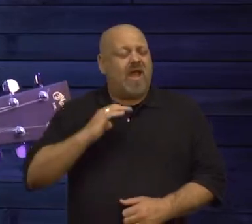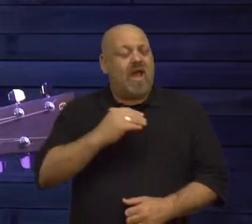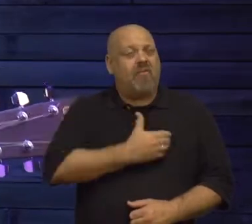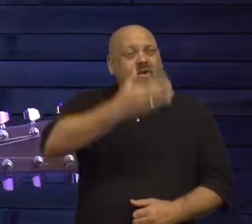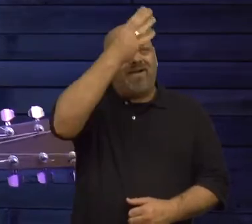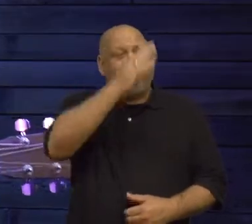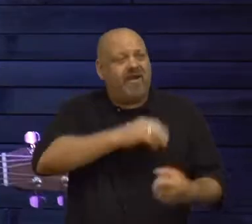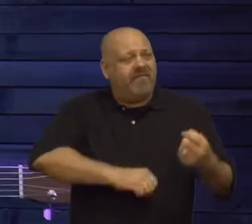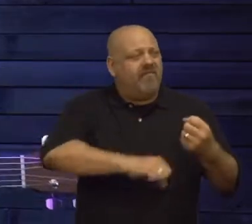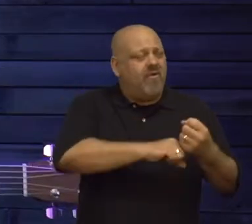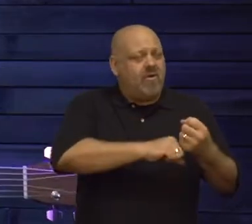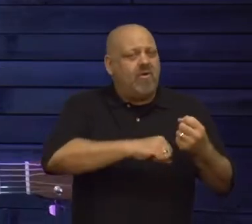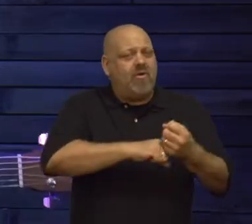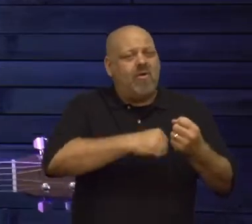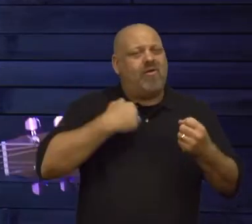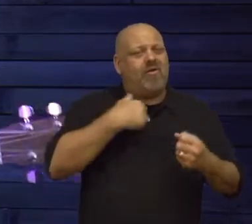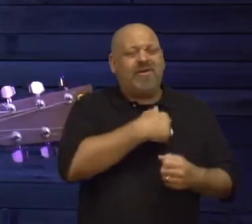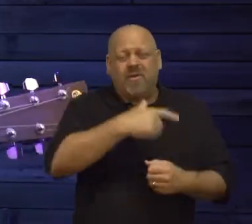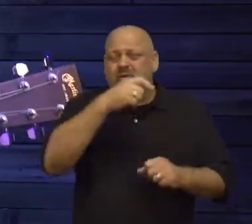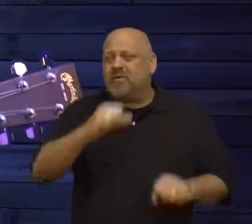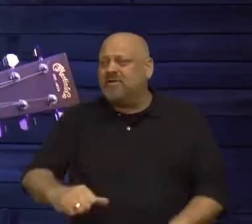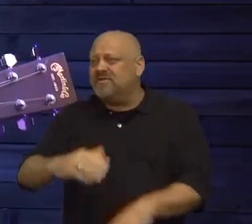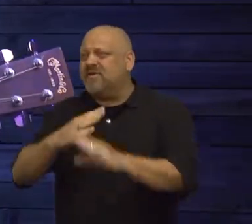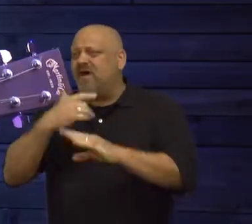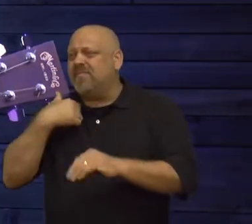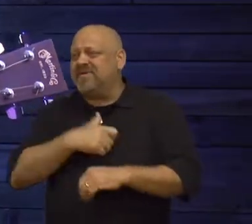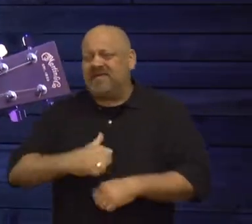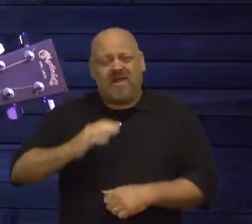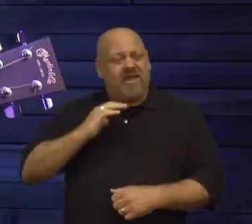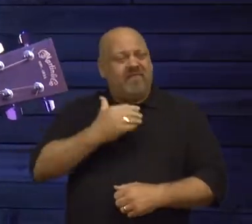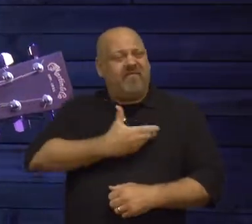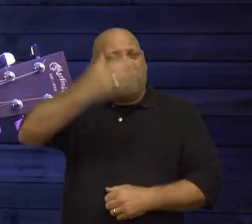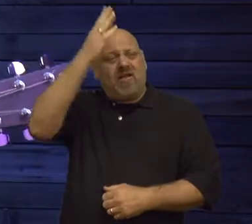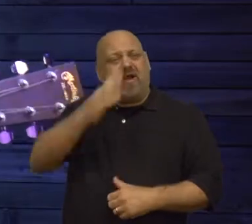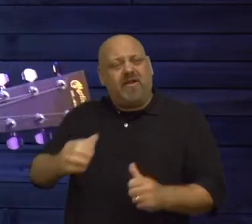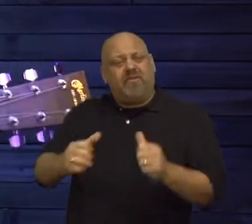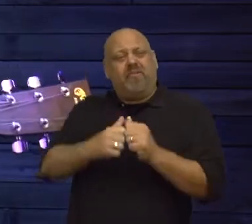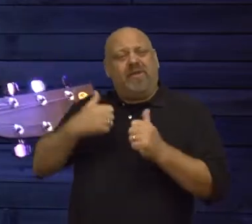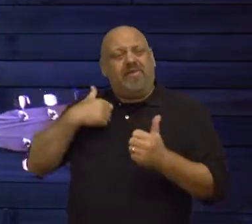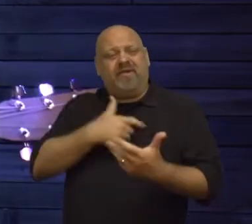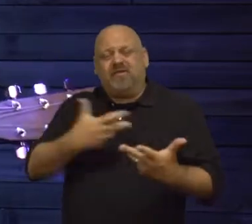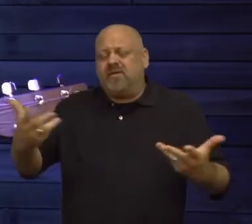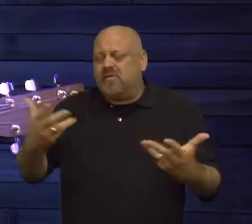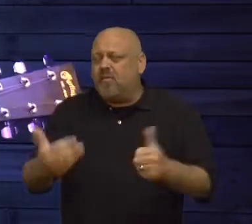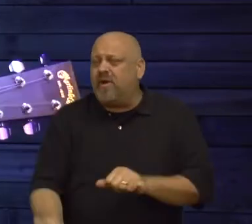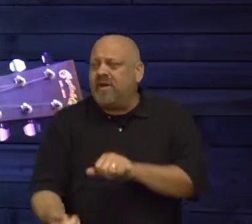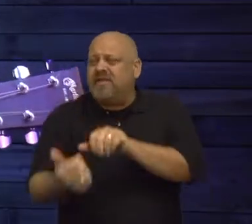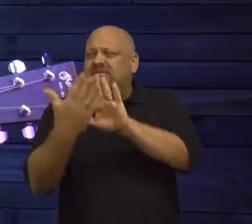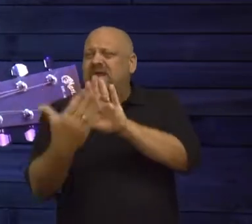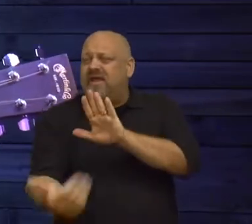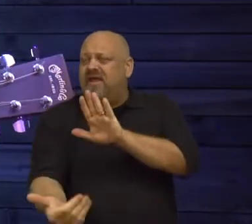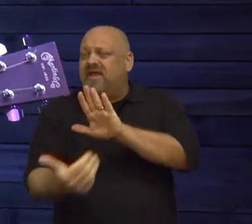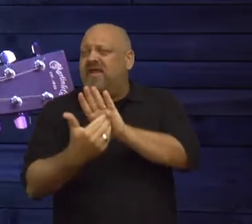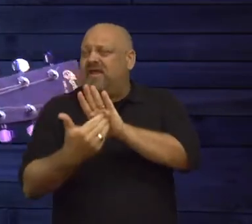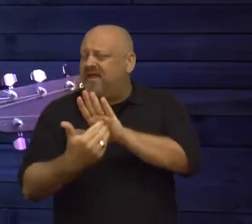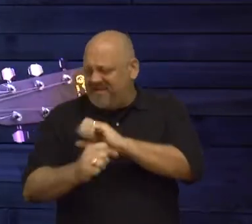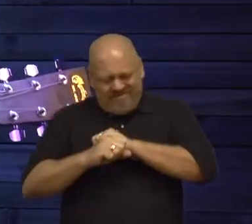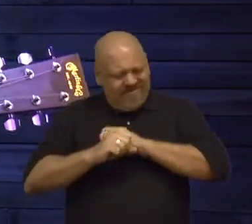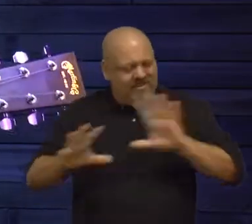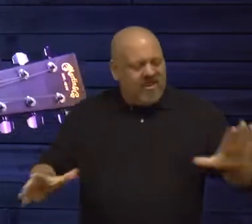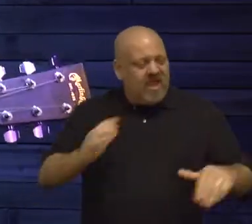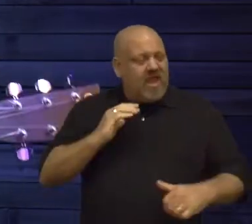And if our God is for us, then who could ever stop us? And if our God is with us,